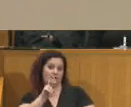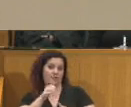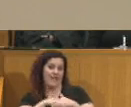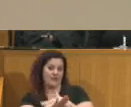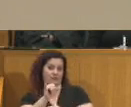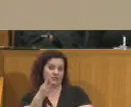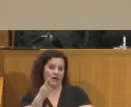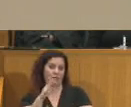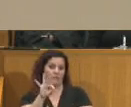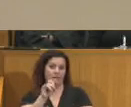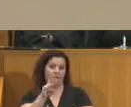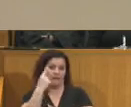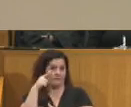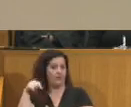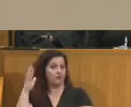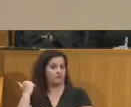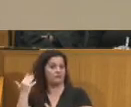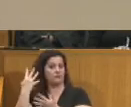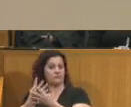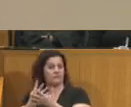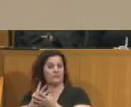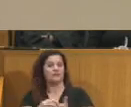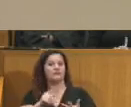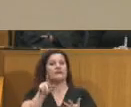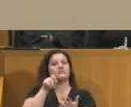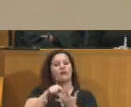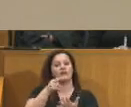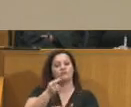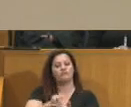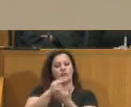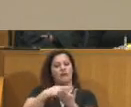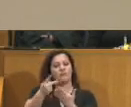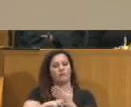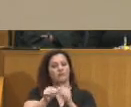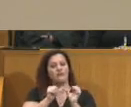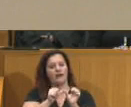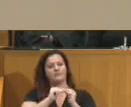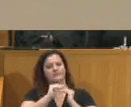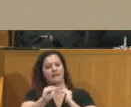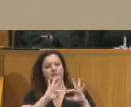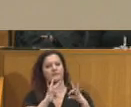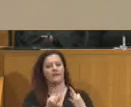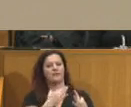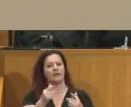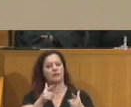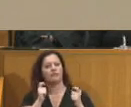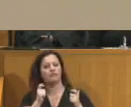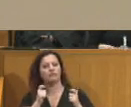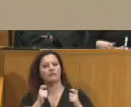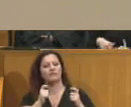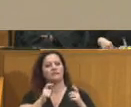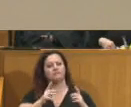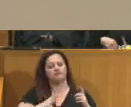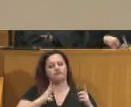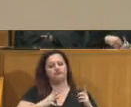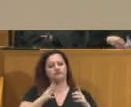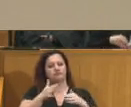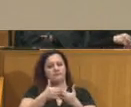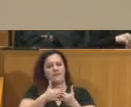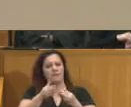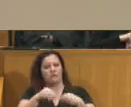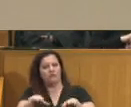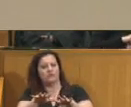voice while participating in the councils of the white power structure. The black man forfeits his opportunity to speak forcefully and clearly